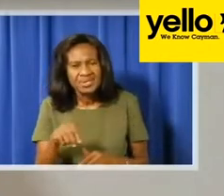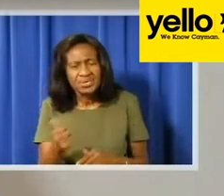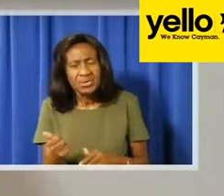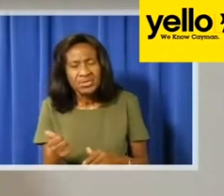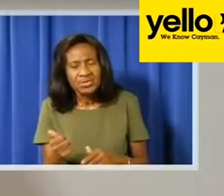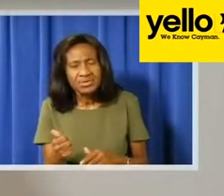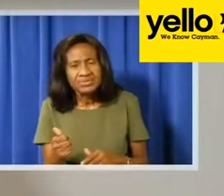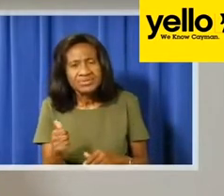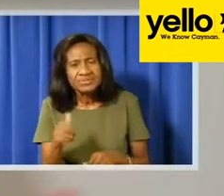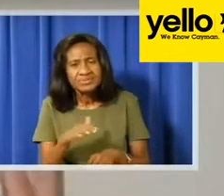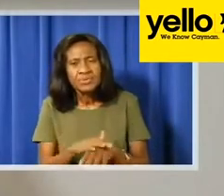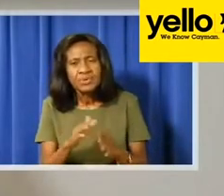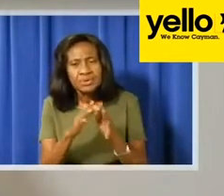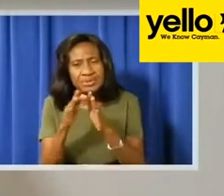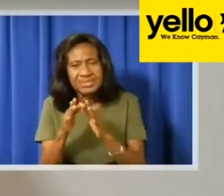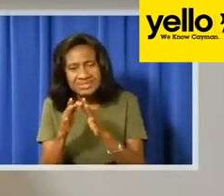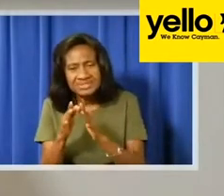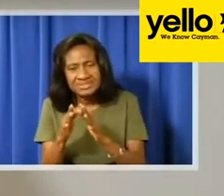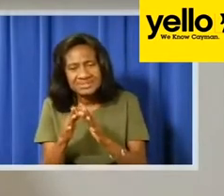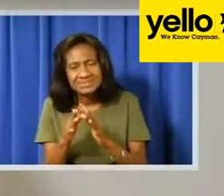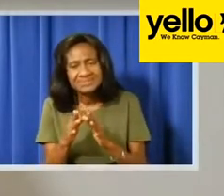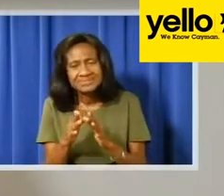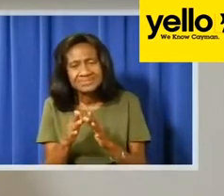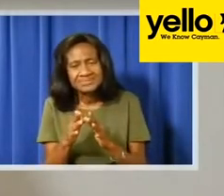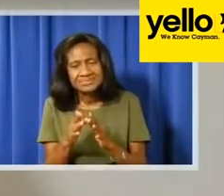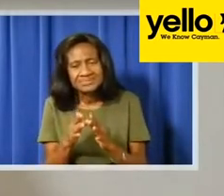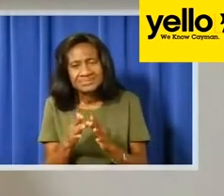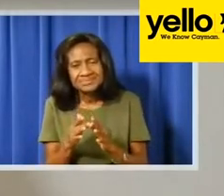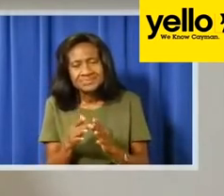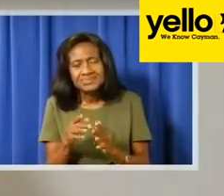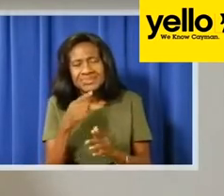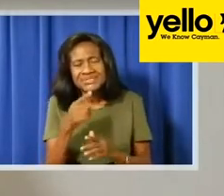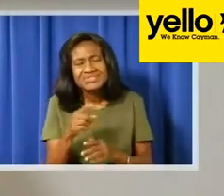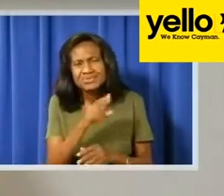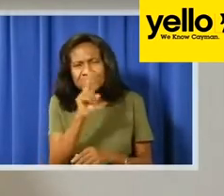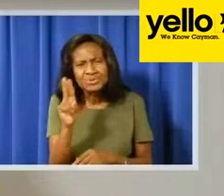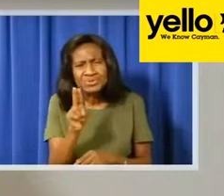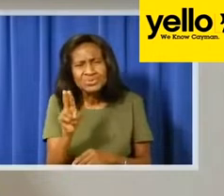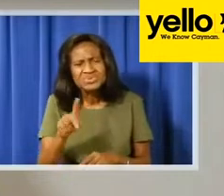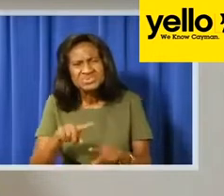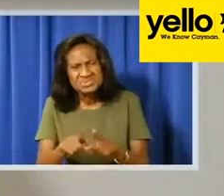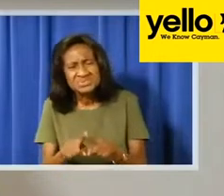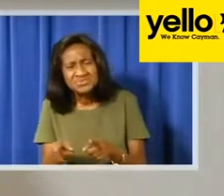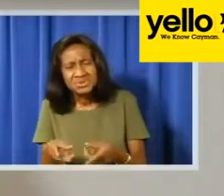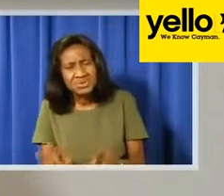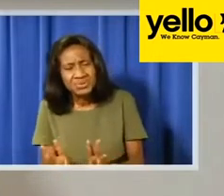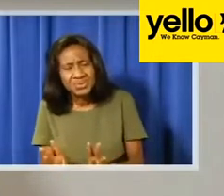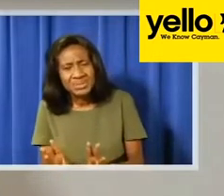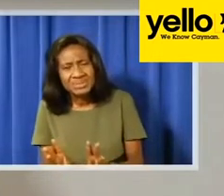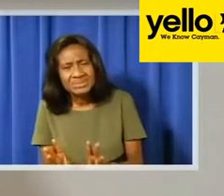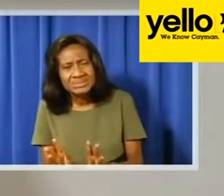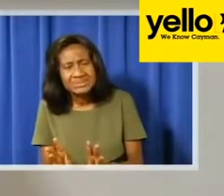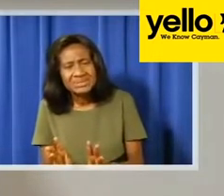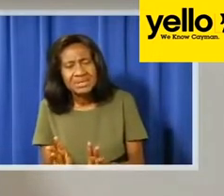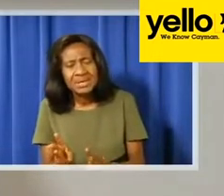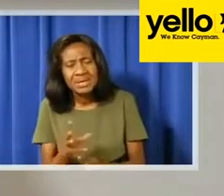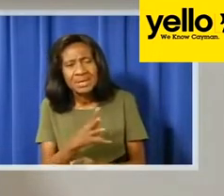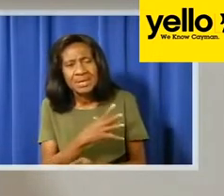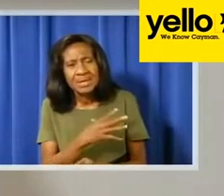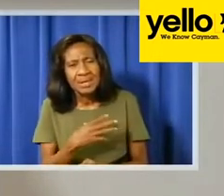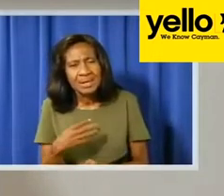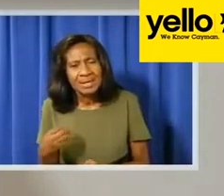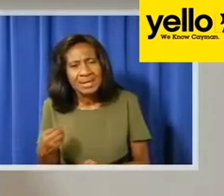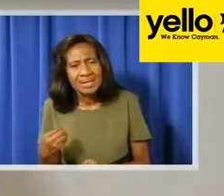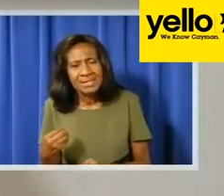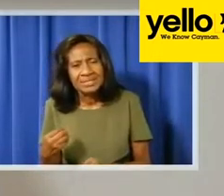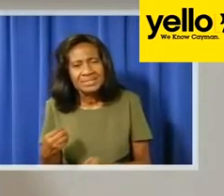Minister Brian, may actually have some other tricks up his sleeve that is supported by all of us. But more so, more engaging, coming